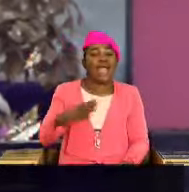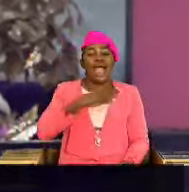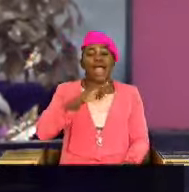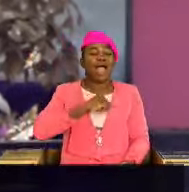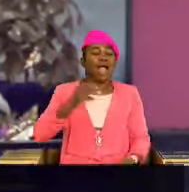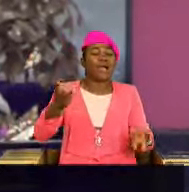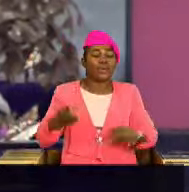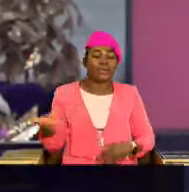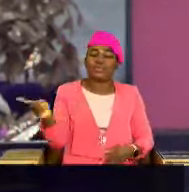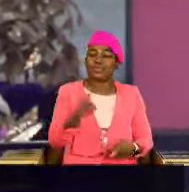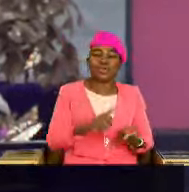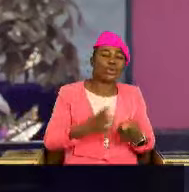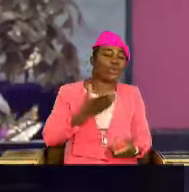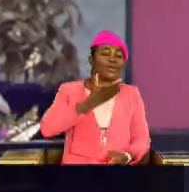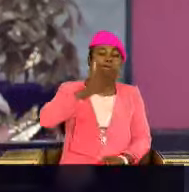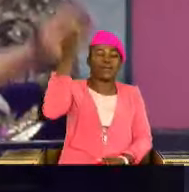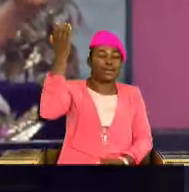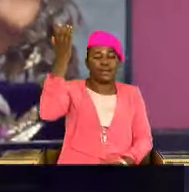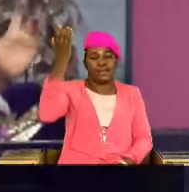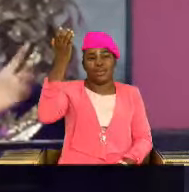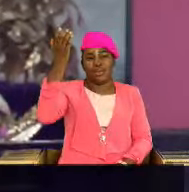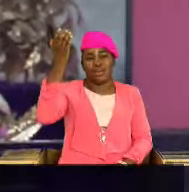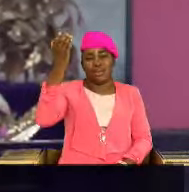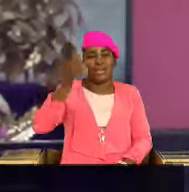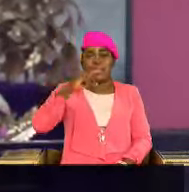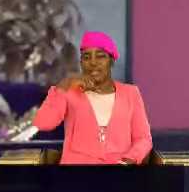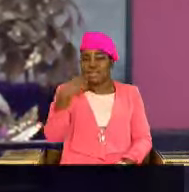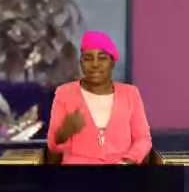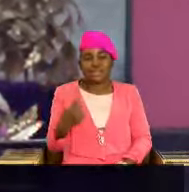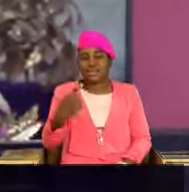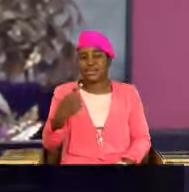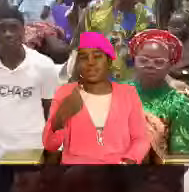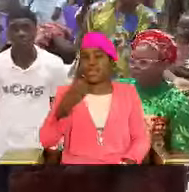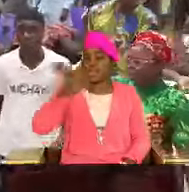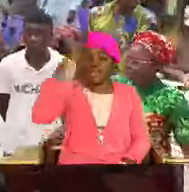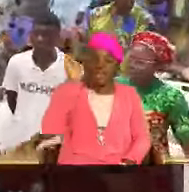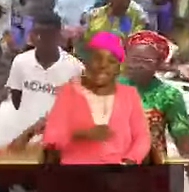like this say evil